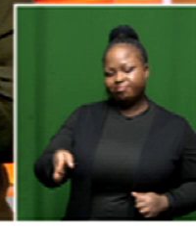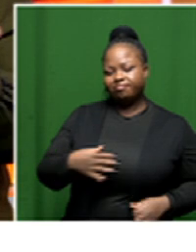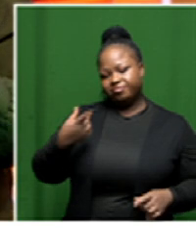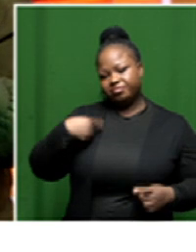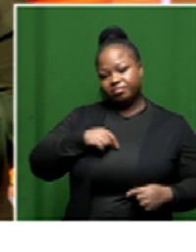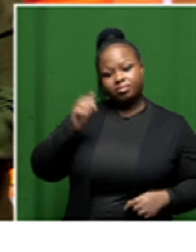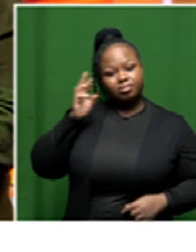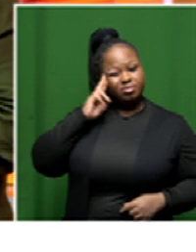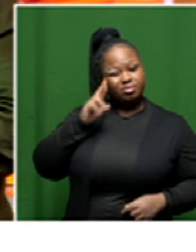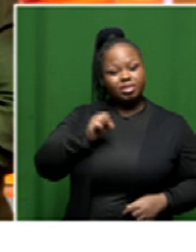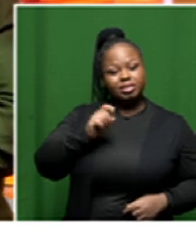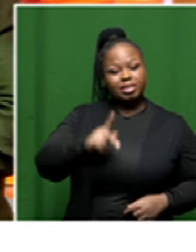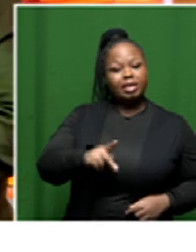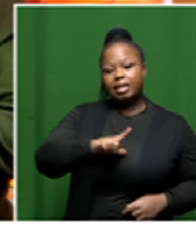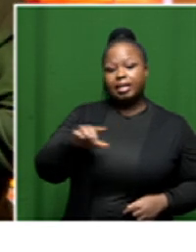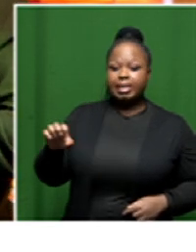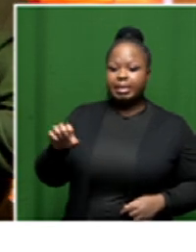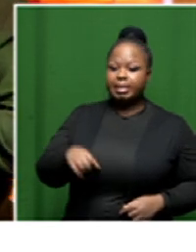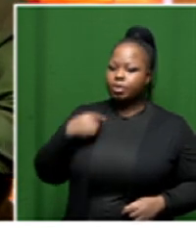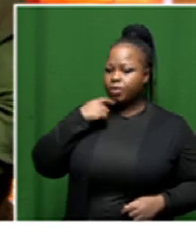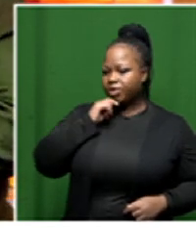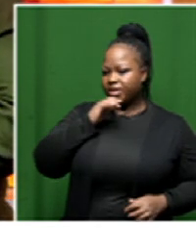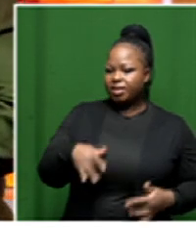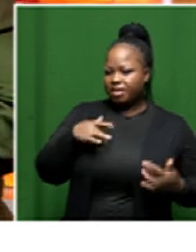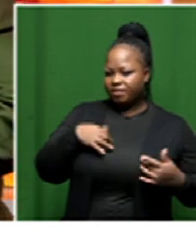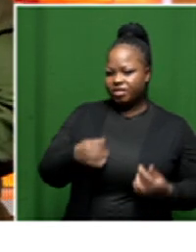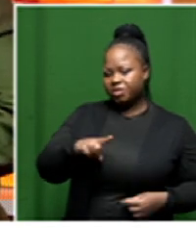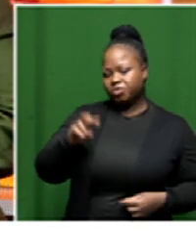of us, remember, SK and Leanne are on the morning